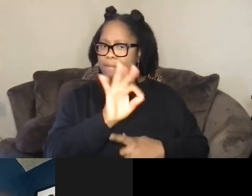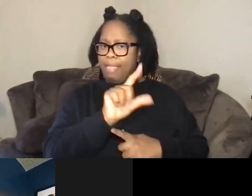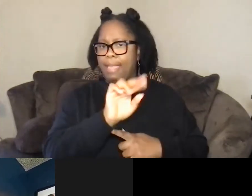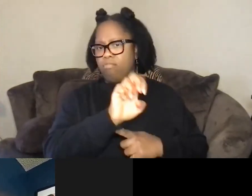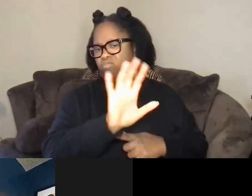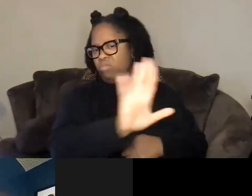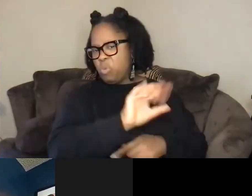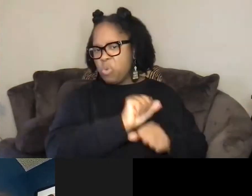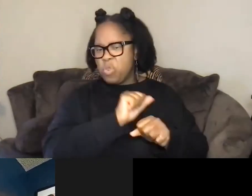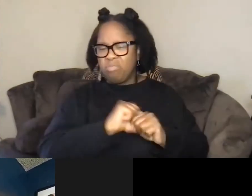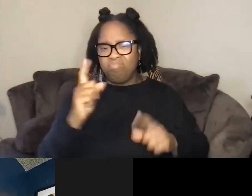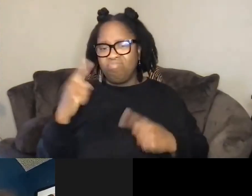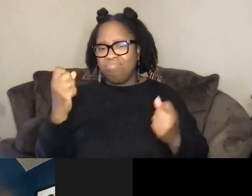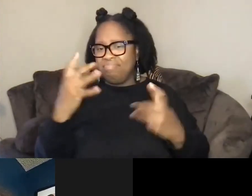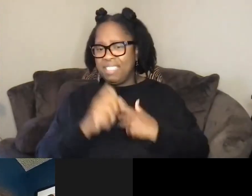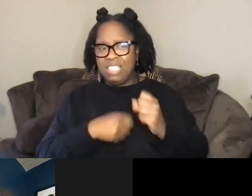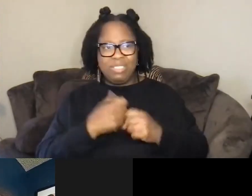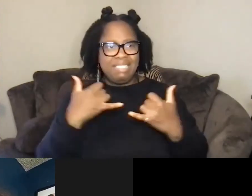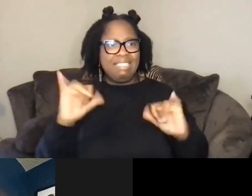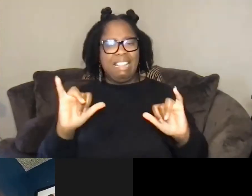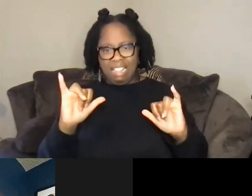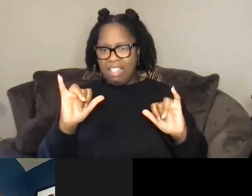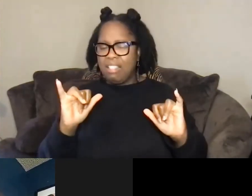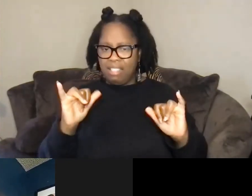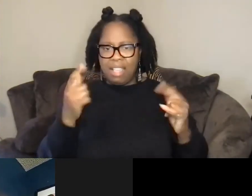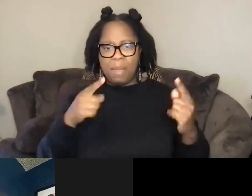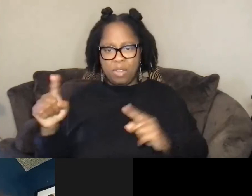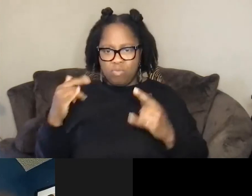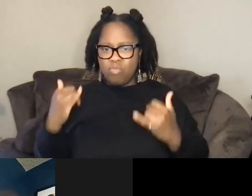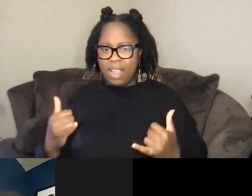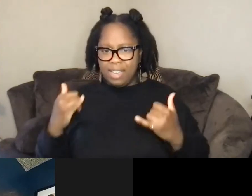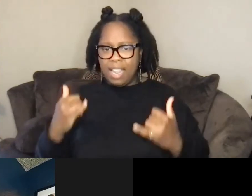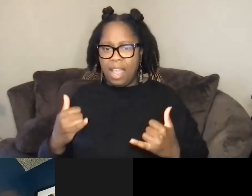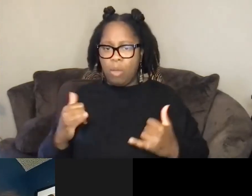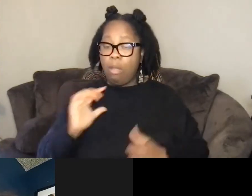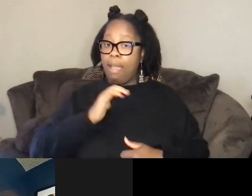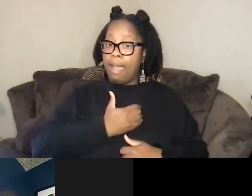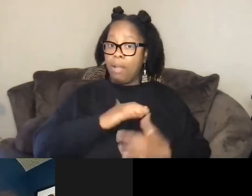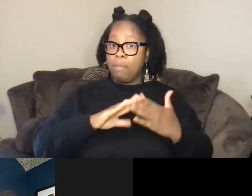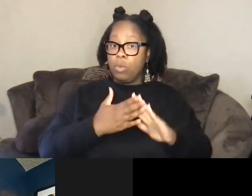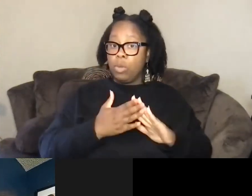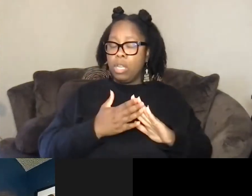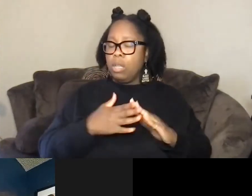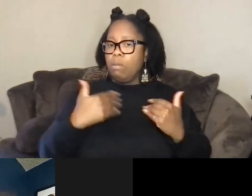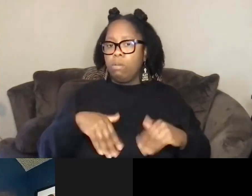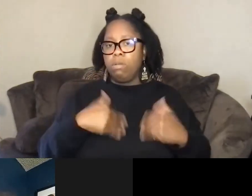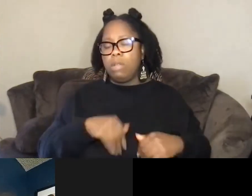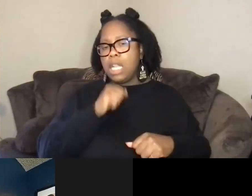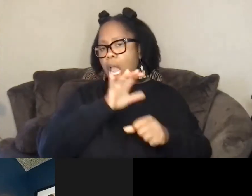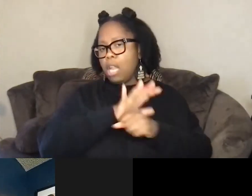over the years and is doing now in our chat right now. Our community cannot thank you enough. There